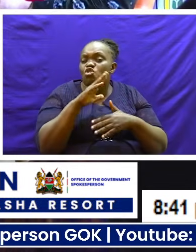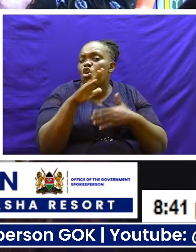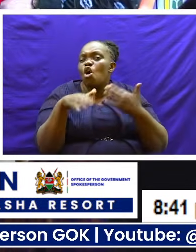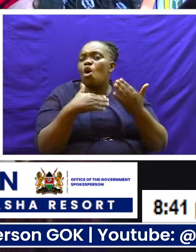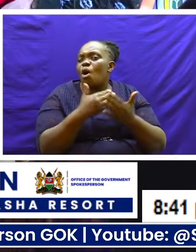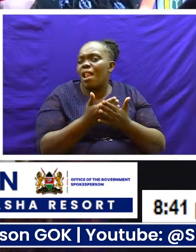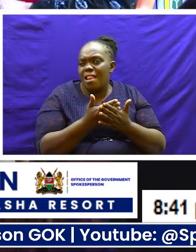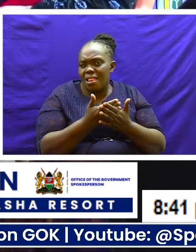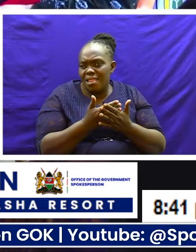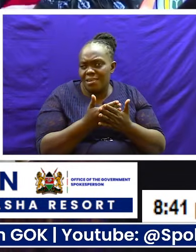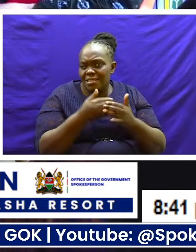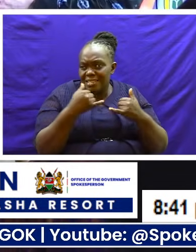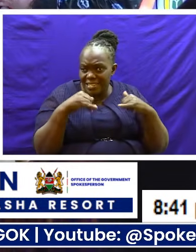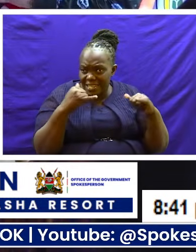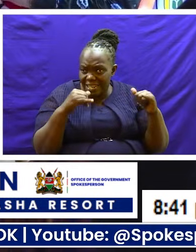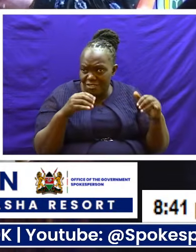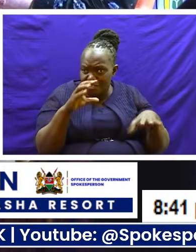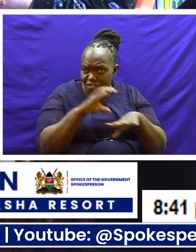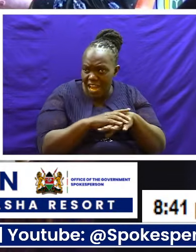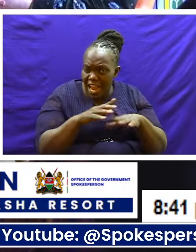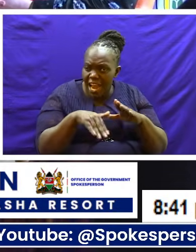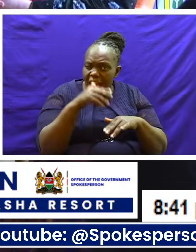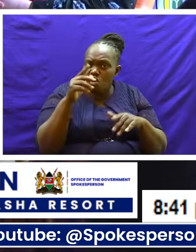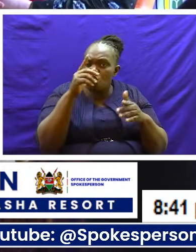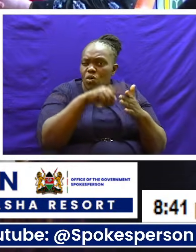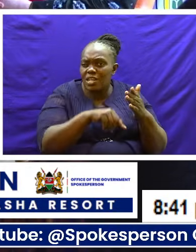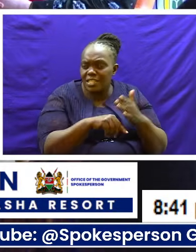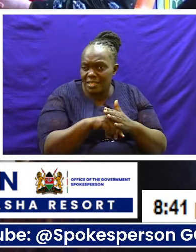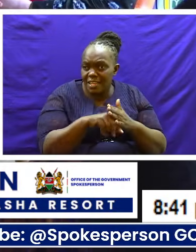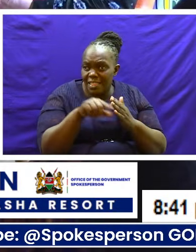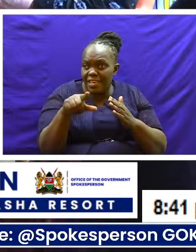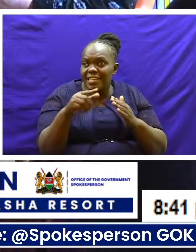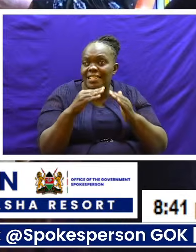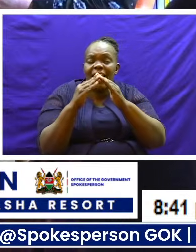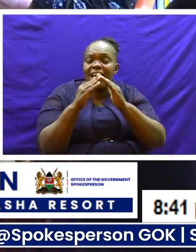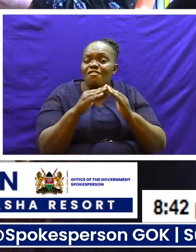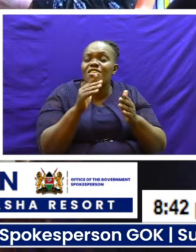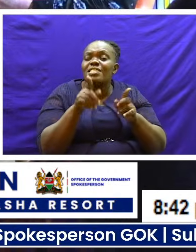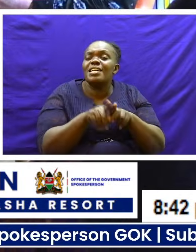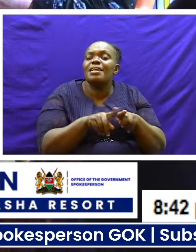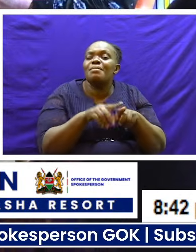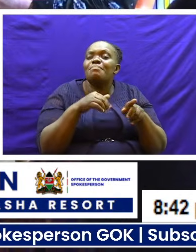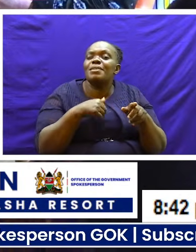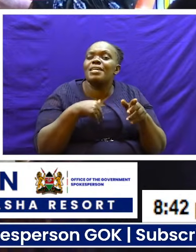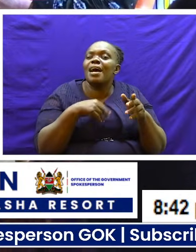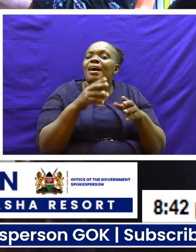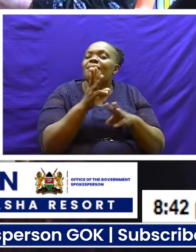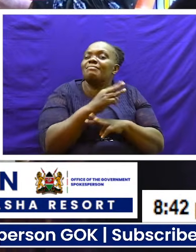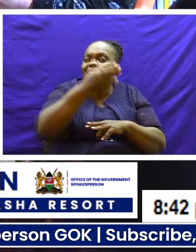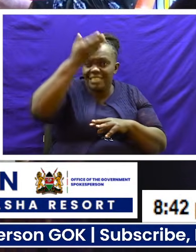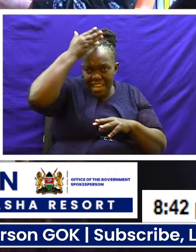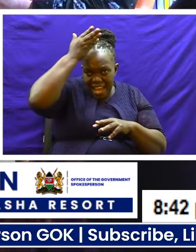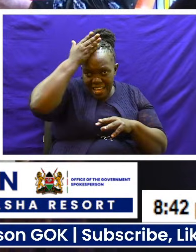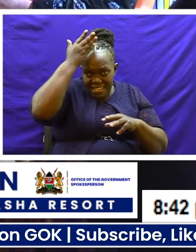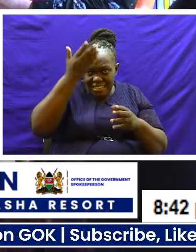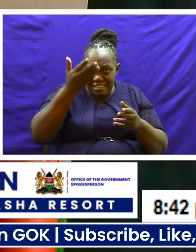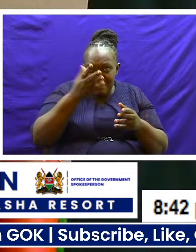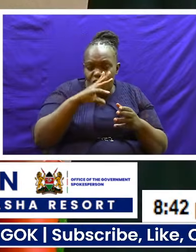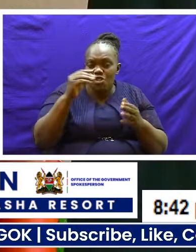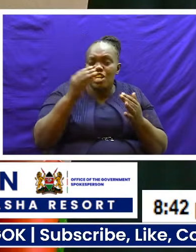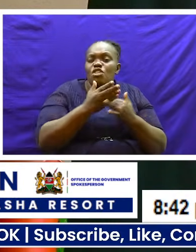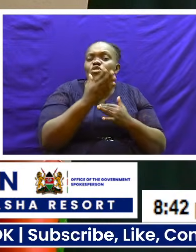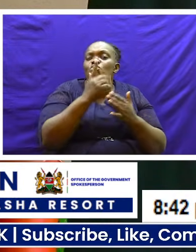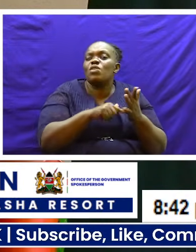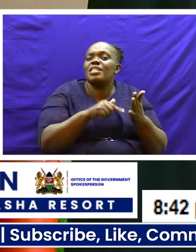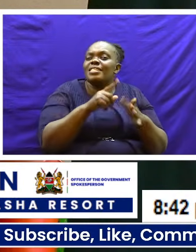everyone trying to find out at that level, am I a science, am I an arts? That's what we went through.